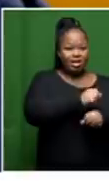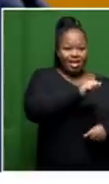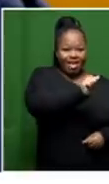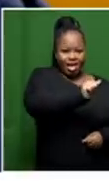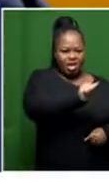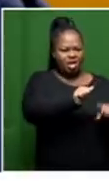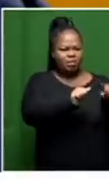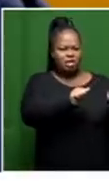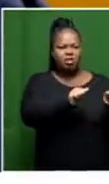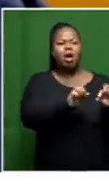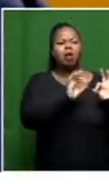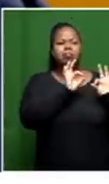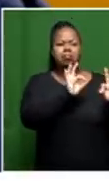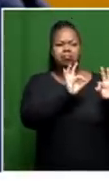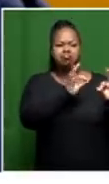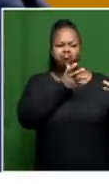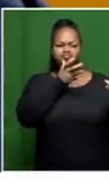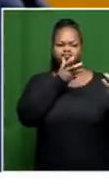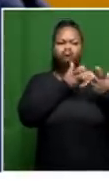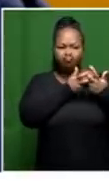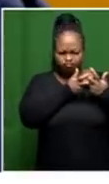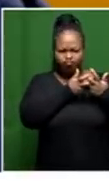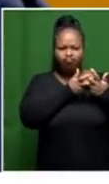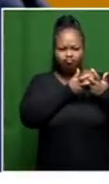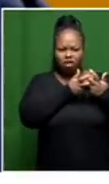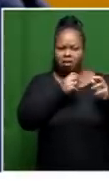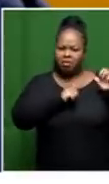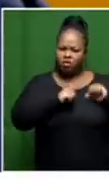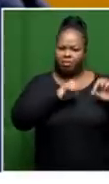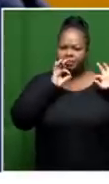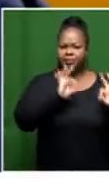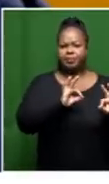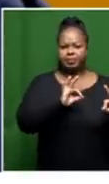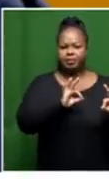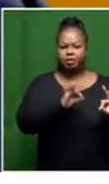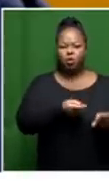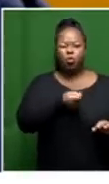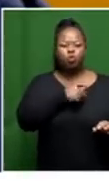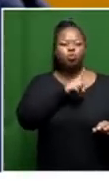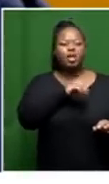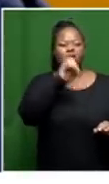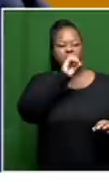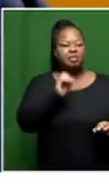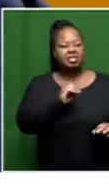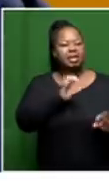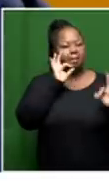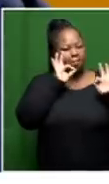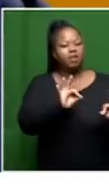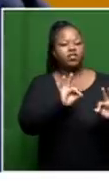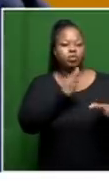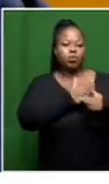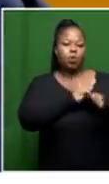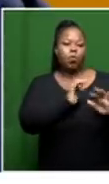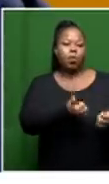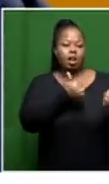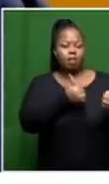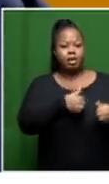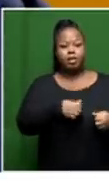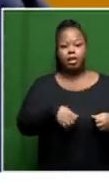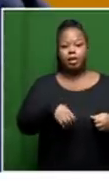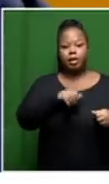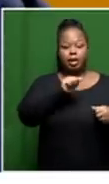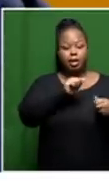infrastructure that performs according to how it was designed. It is close to 100% condition of functionality. E